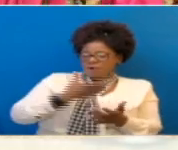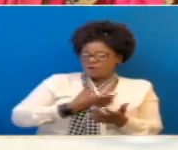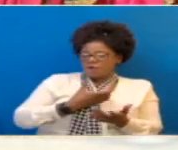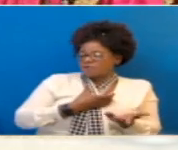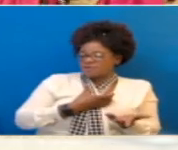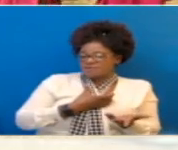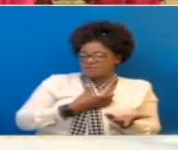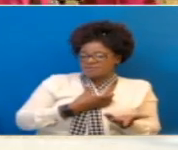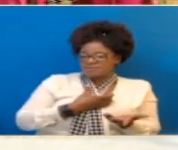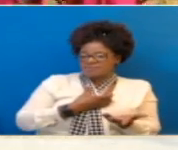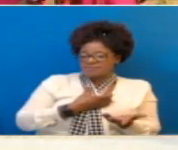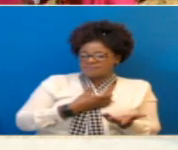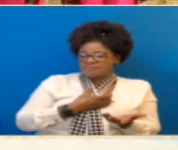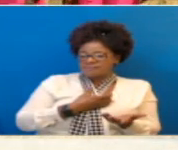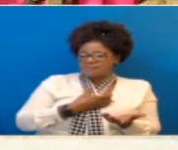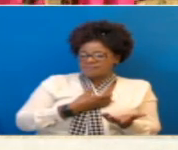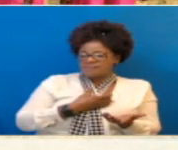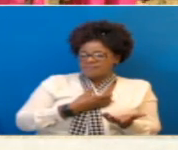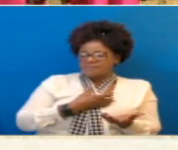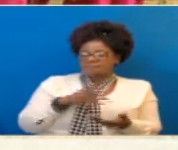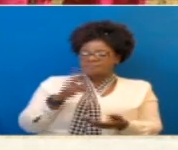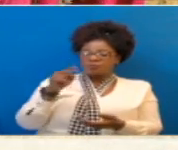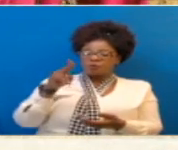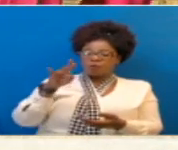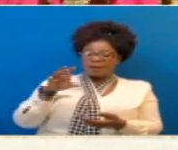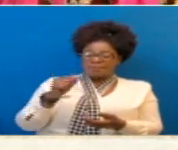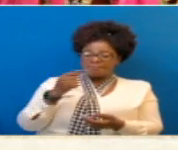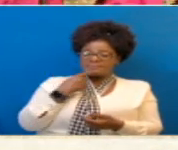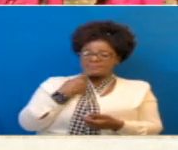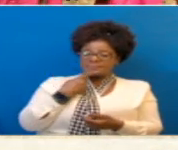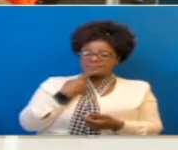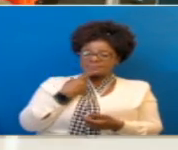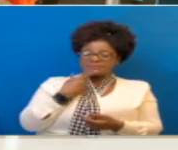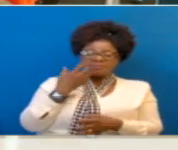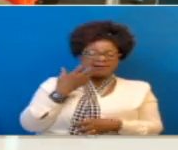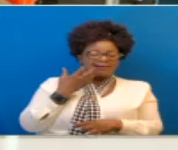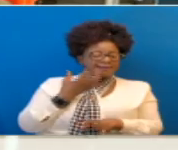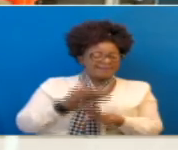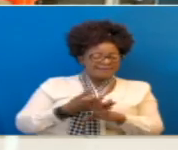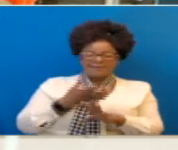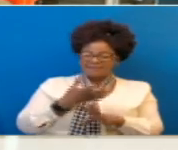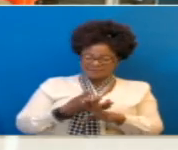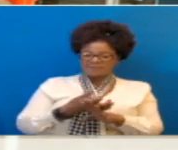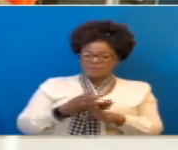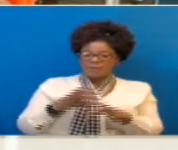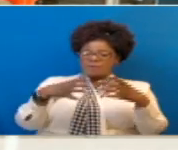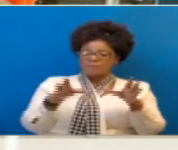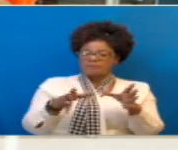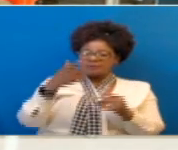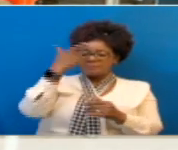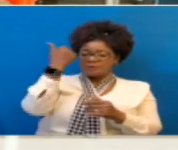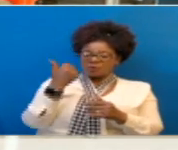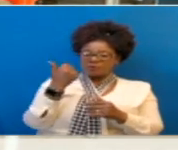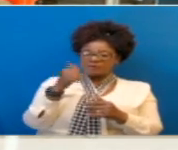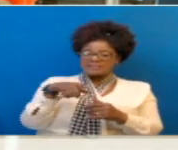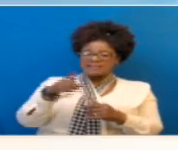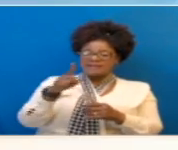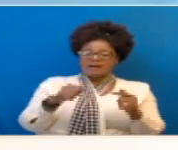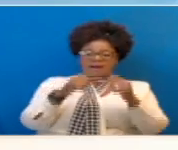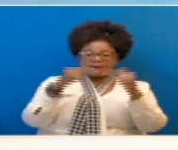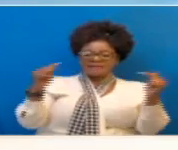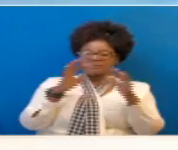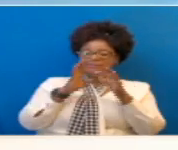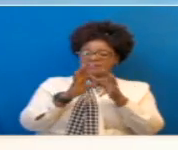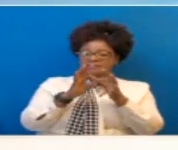children. Kulea says that it has been hard taking on the community, especially because it seems like she is against